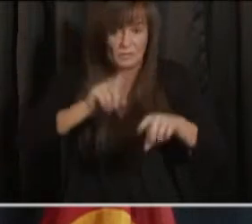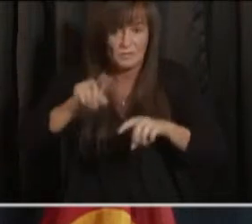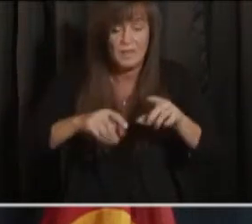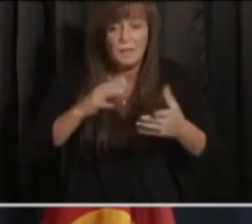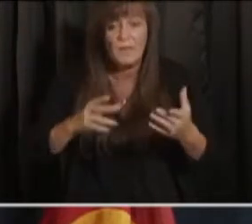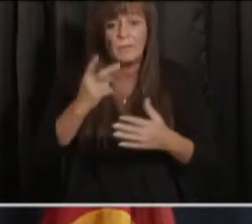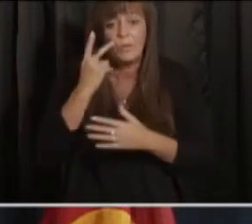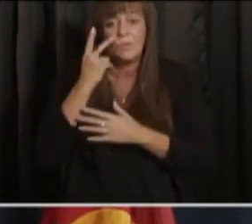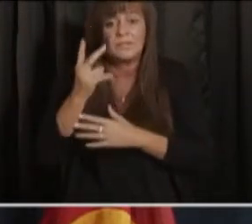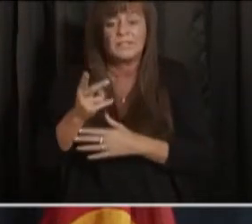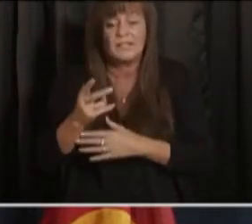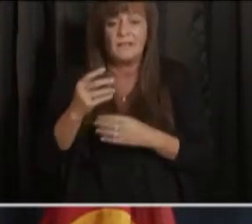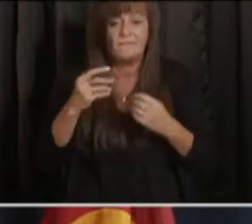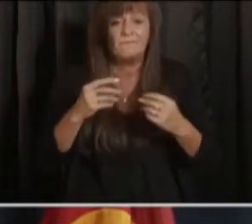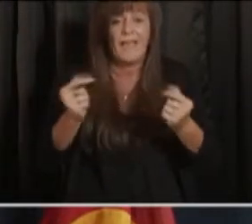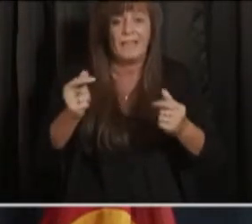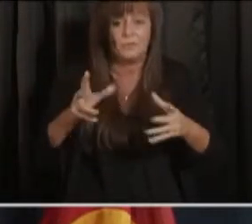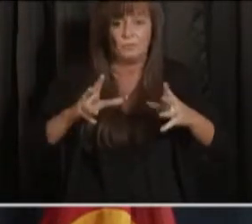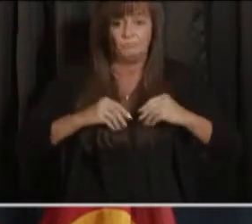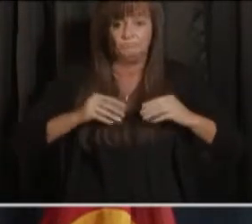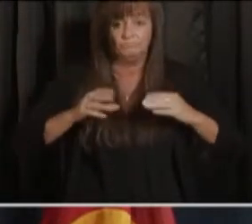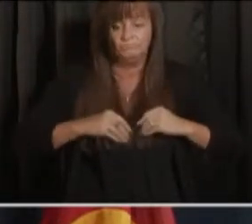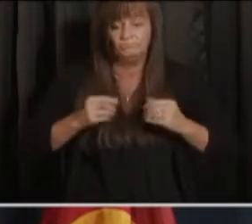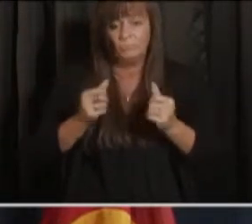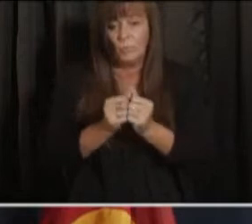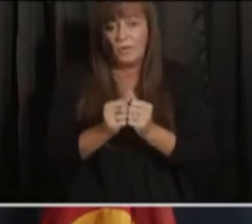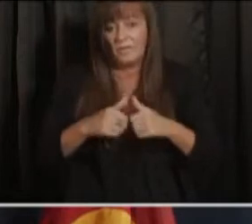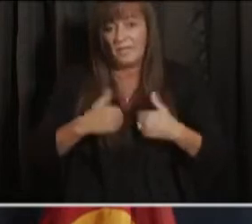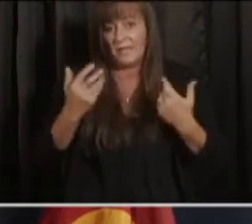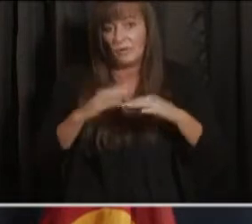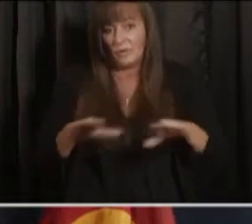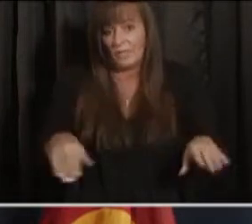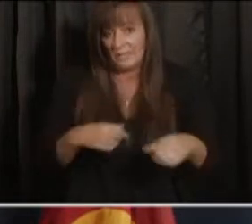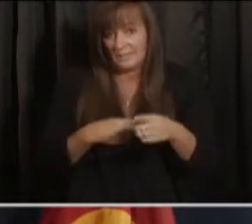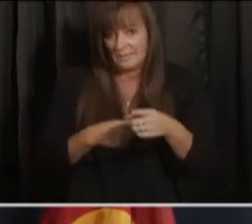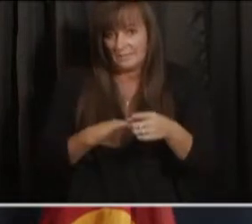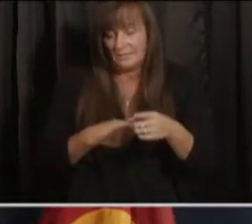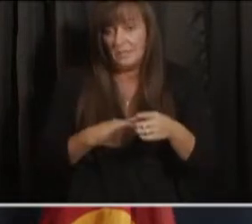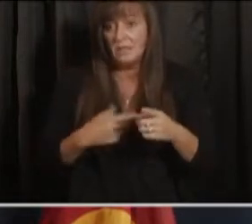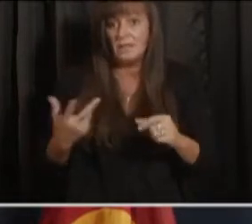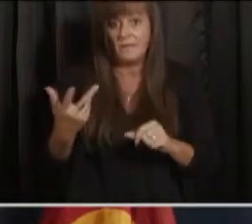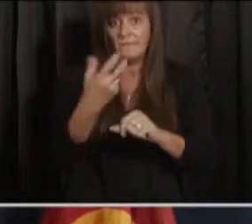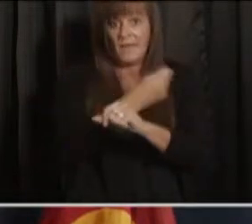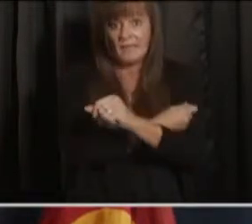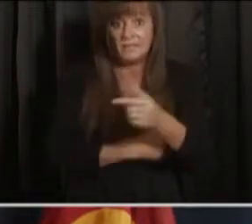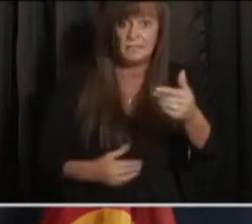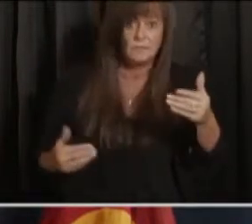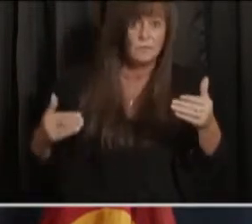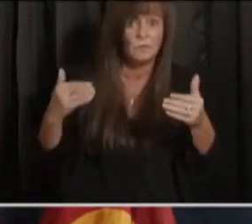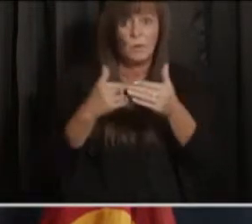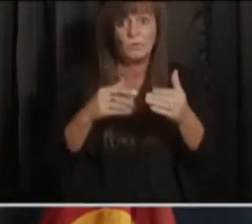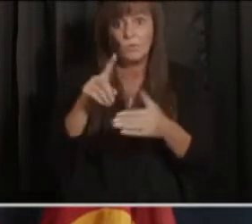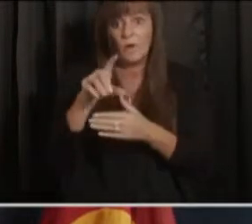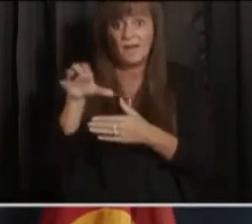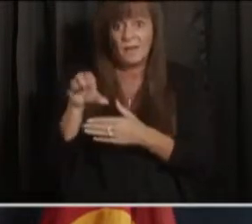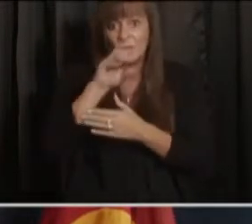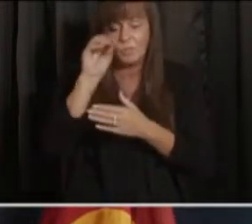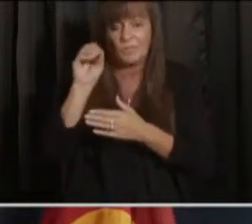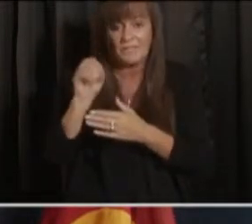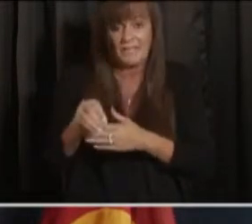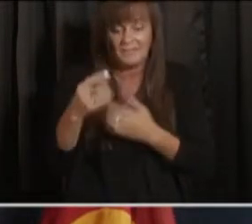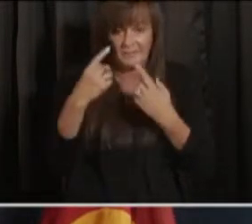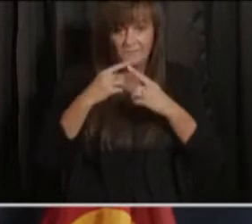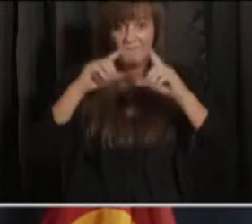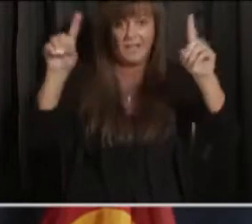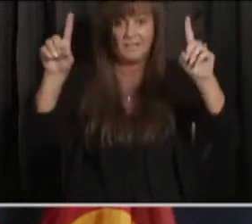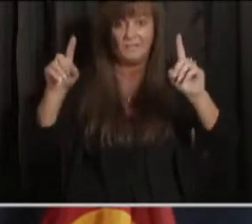the younger kids. Well, the vaccine is very close to 100% effective at preventing adverse health